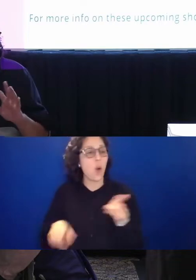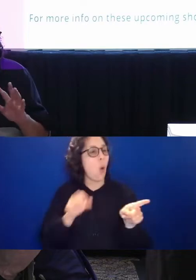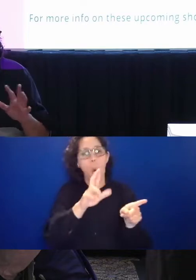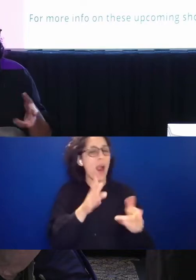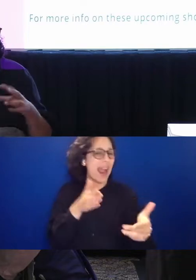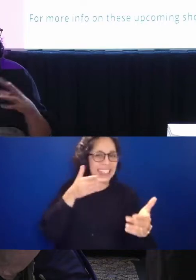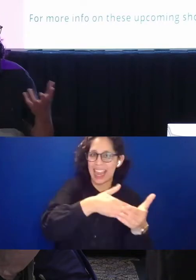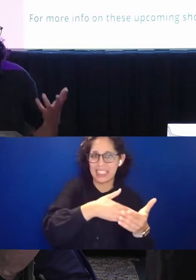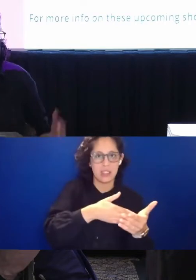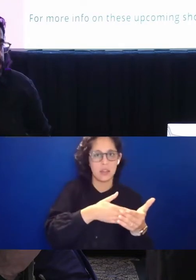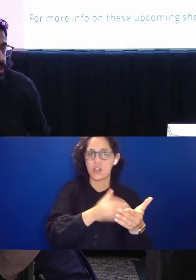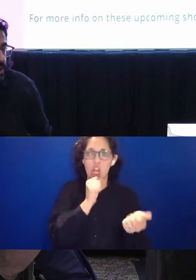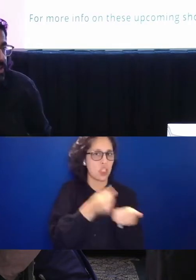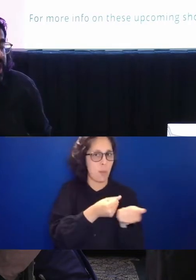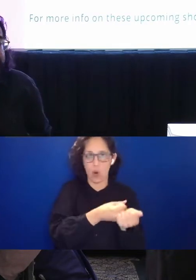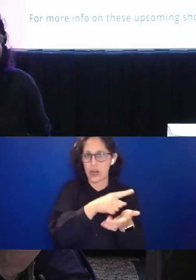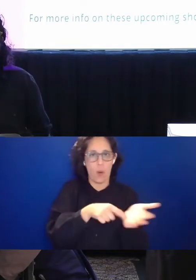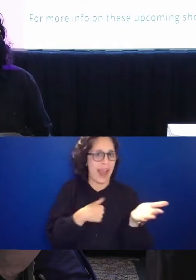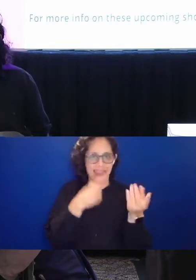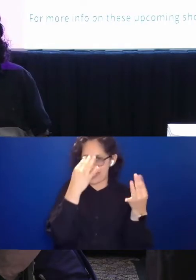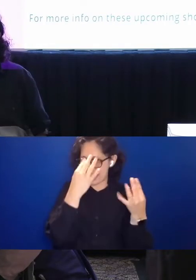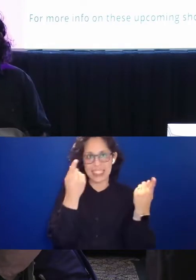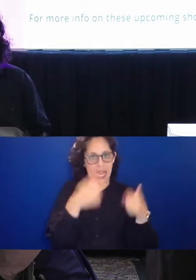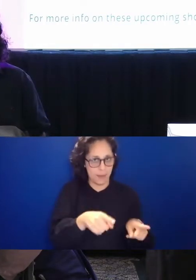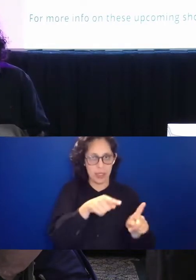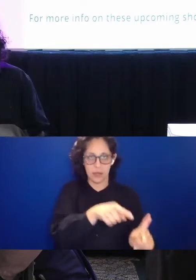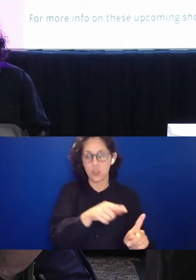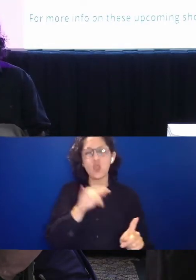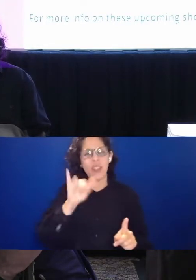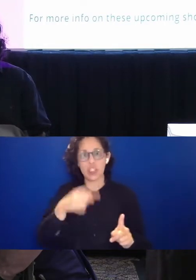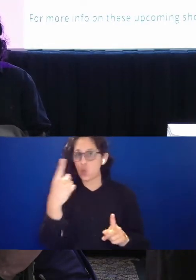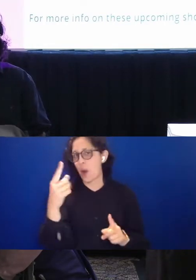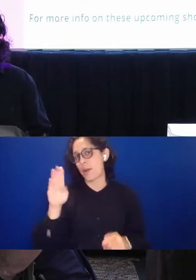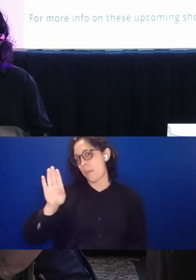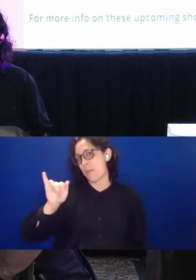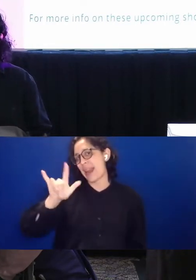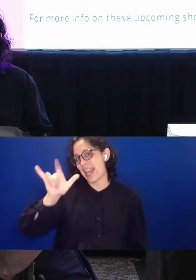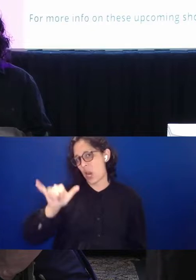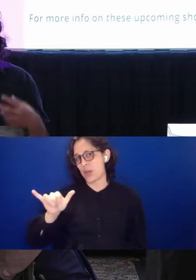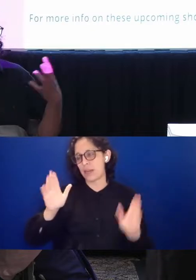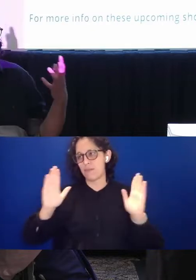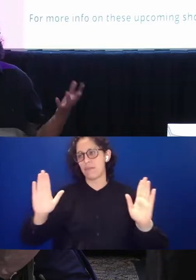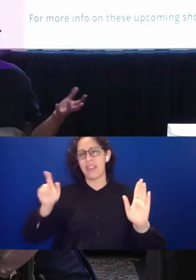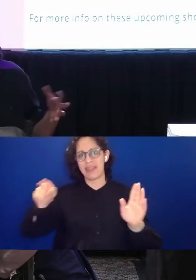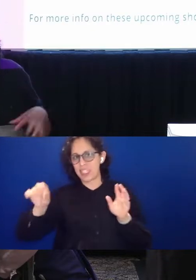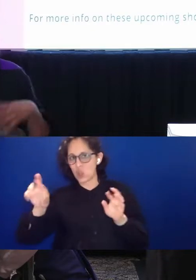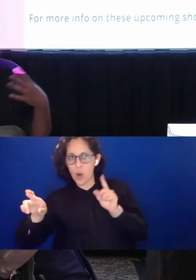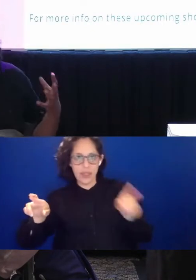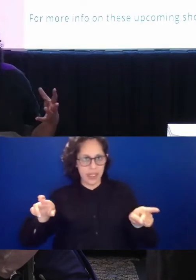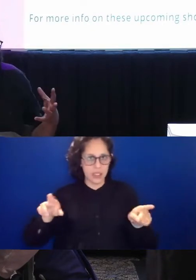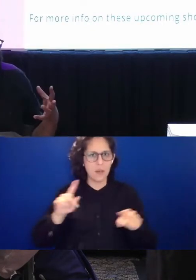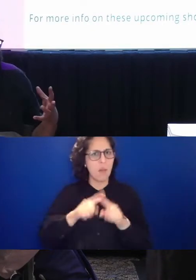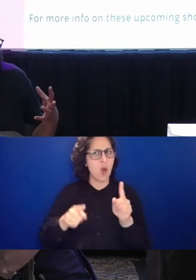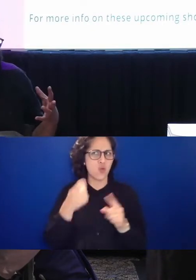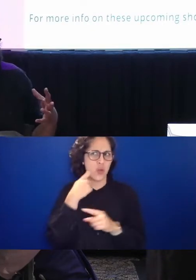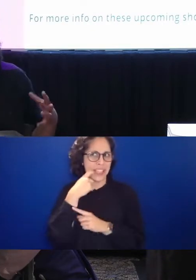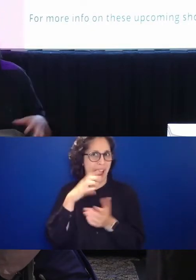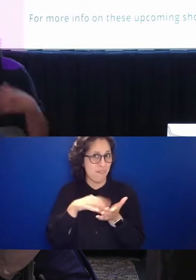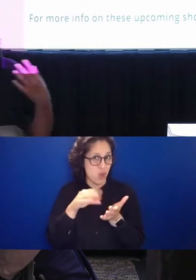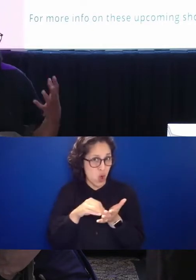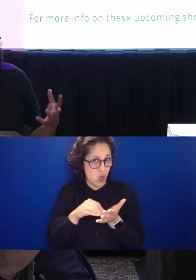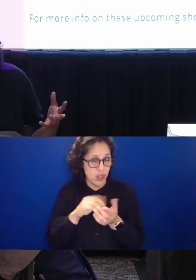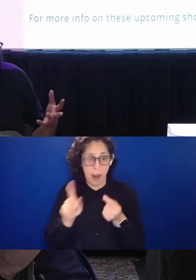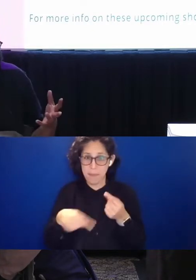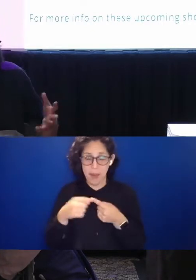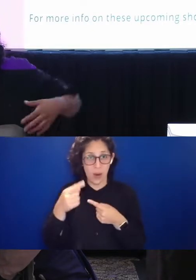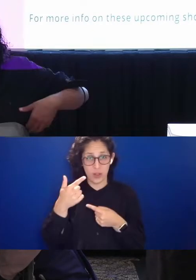to think about design. So that is a question. I have learned recently that like just genre and form is